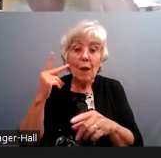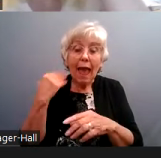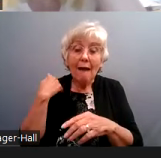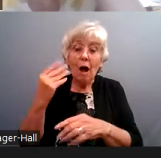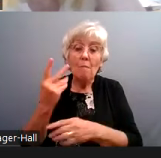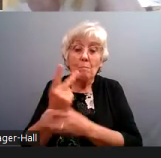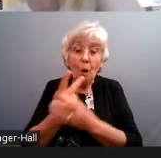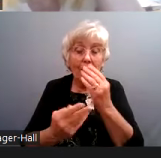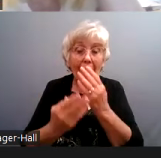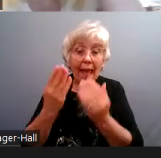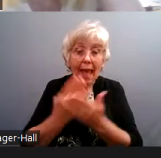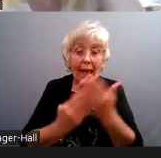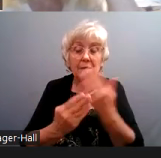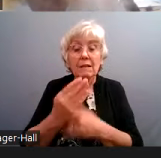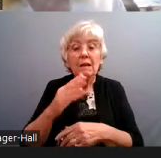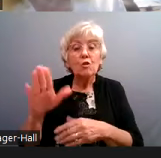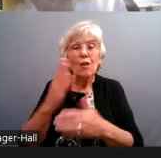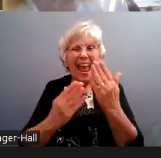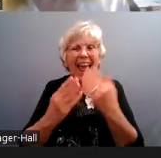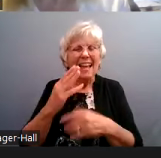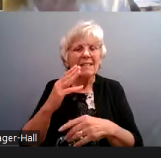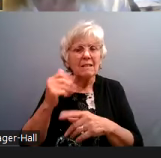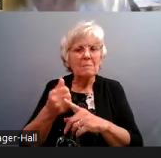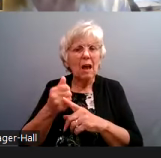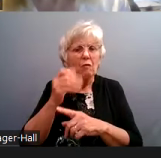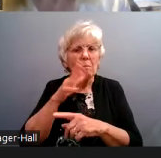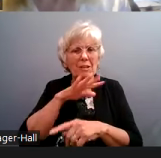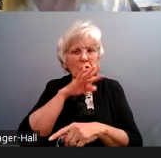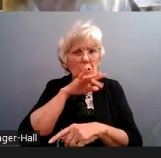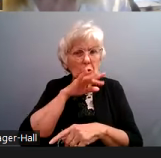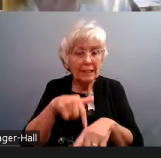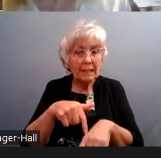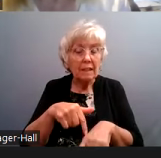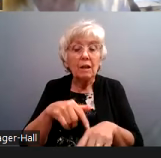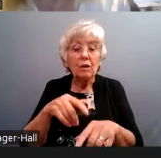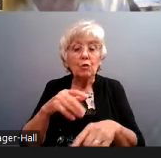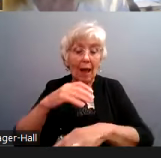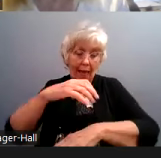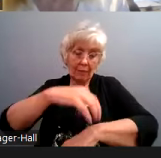what I usually, because your hands are going to be dirty, so I take, at the wrist,